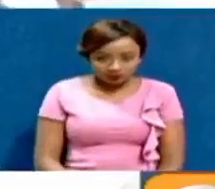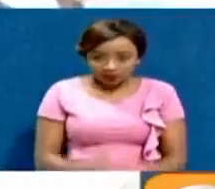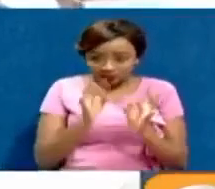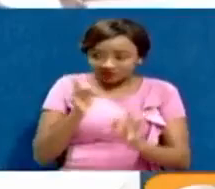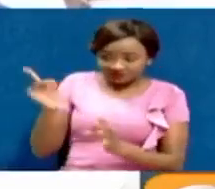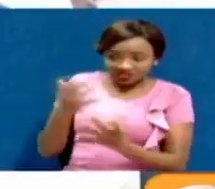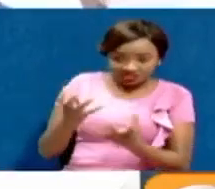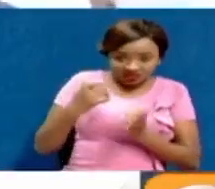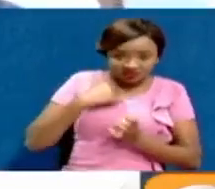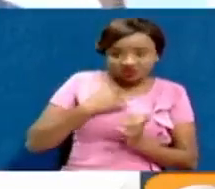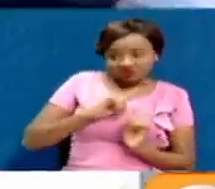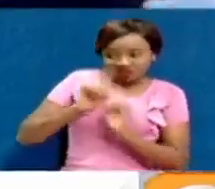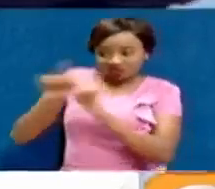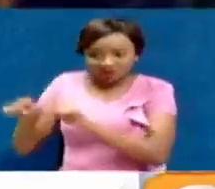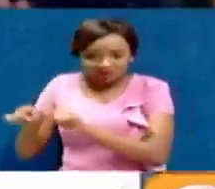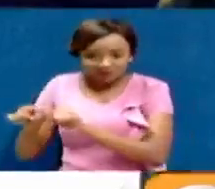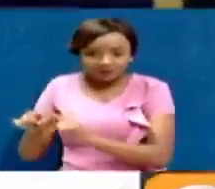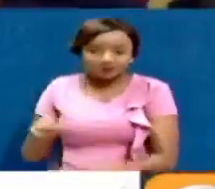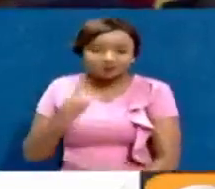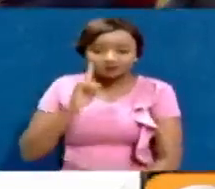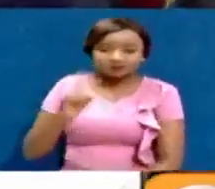Wakinihitaji wataniita tena.